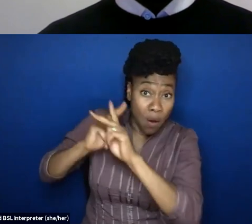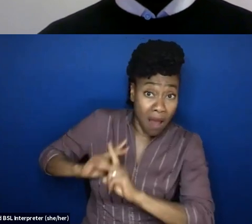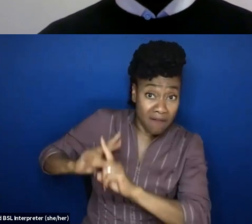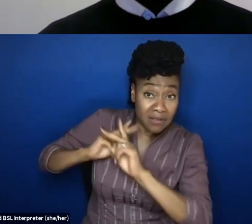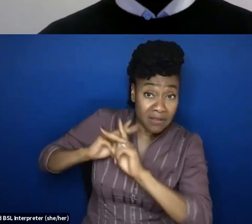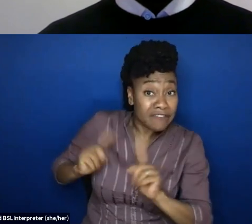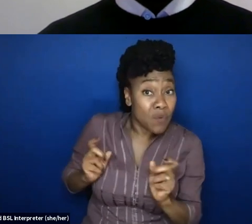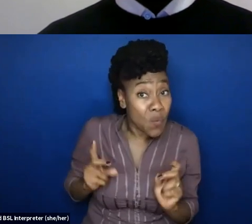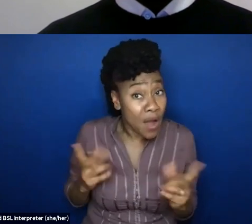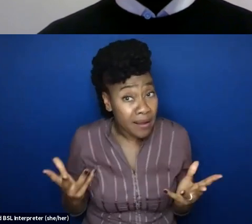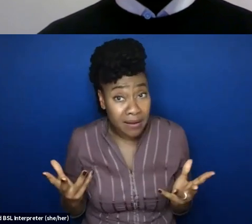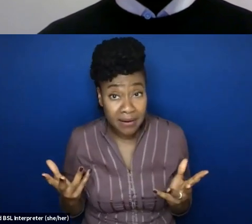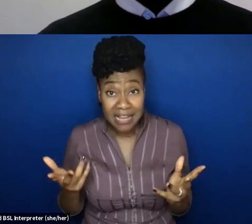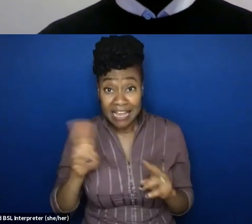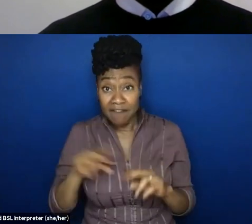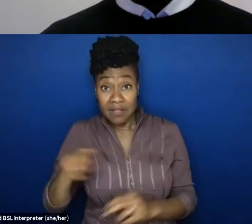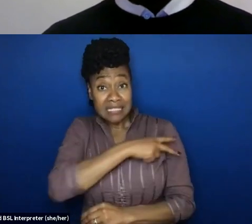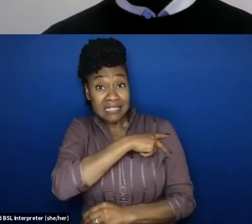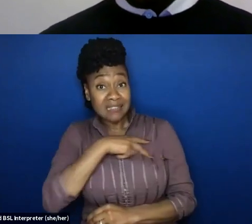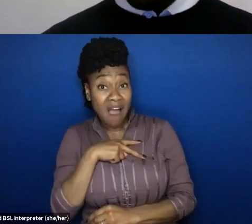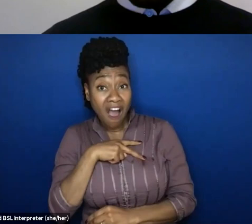If there was perhaps more diversity on the staff, then